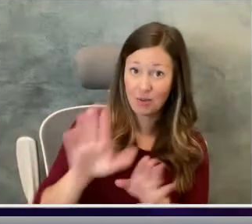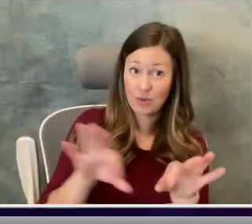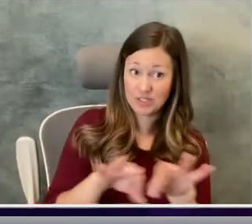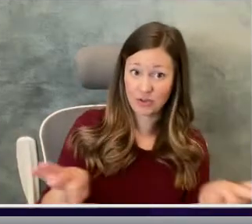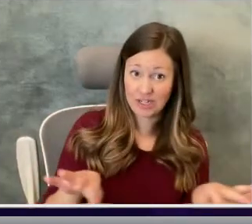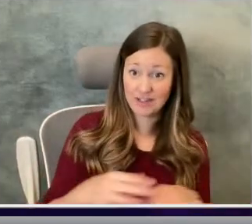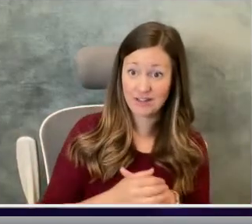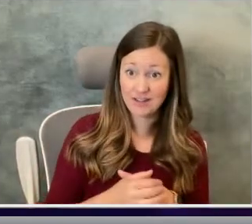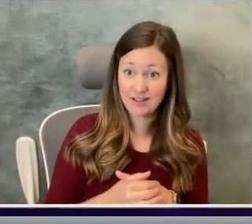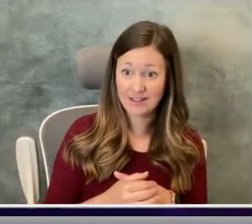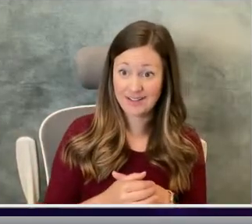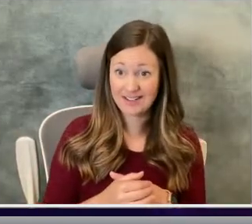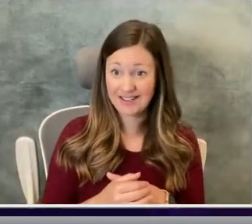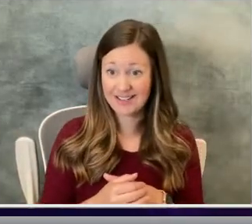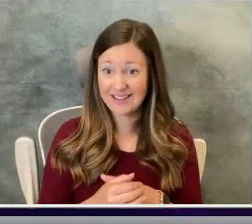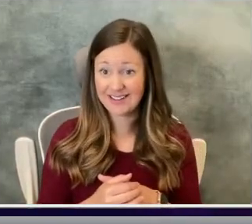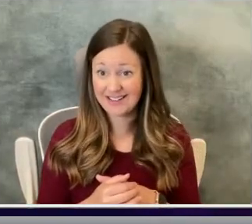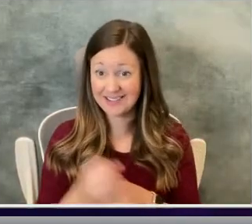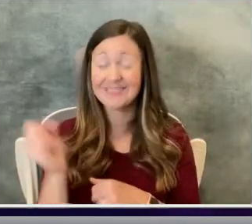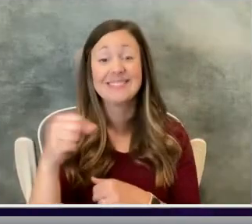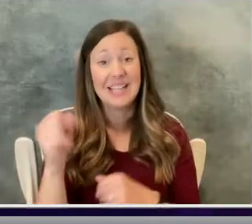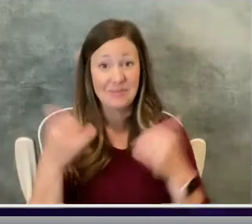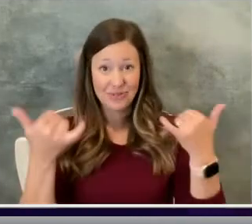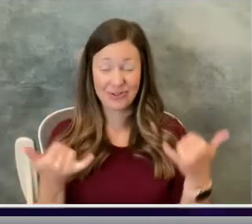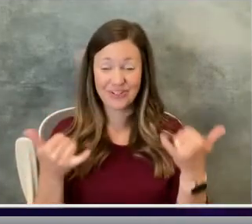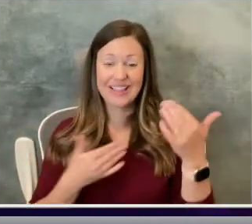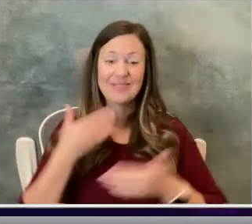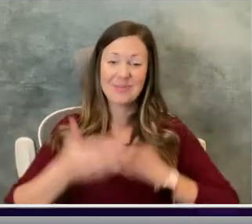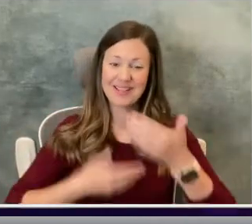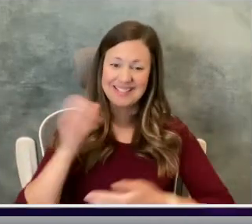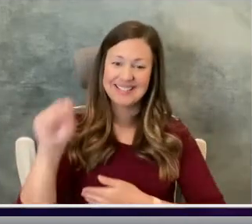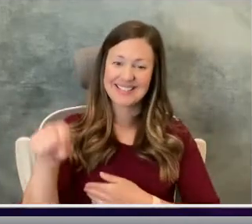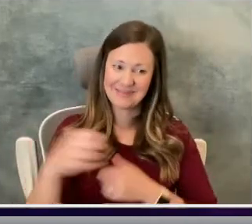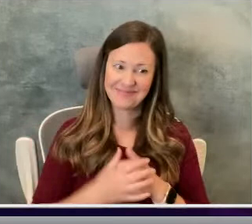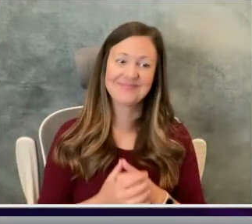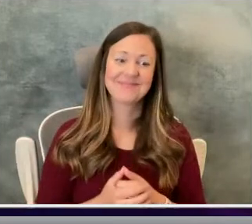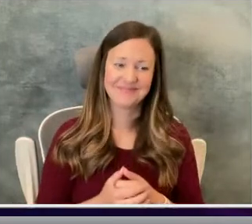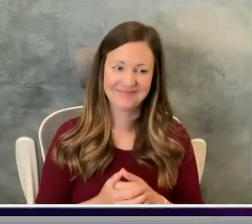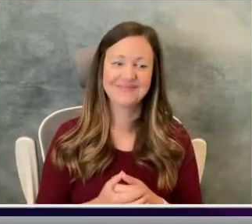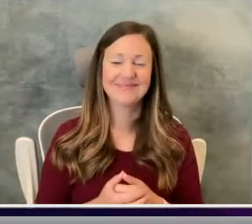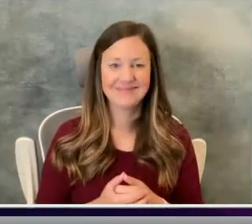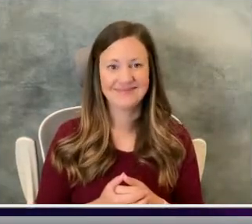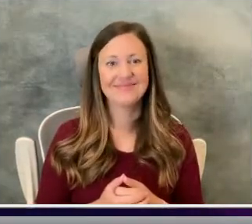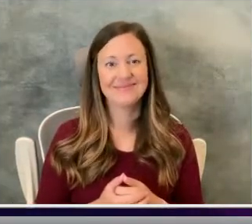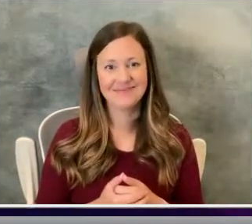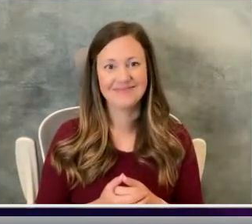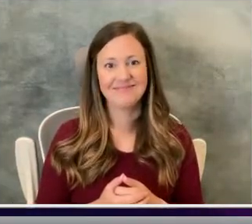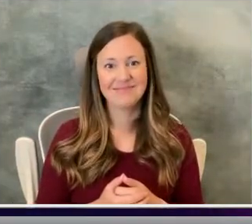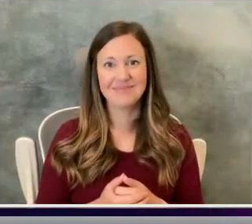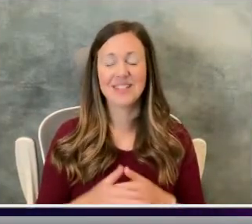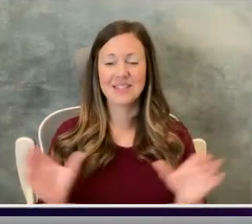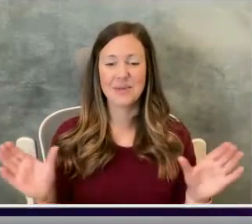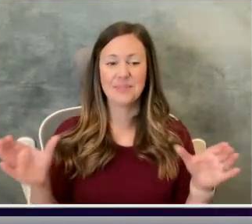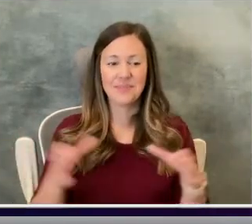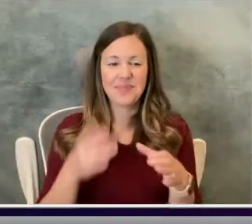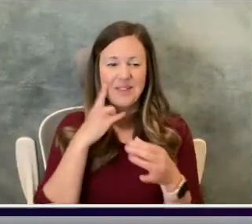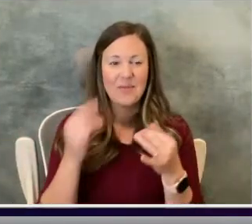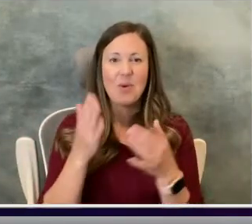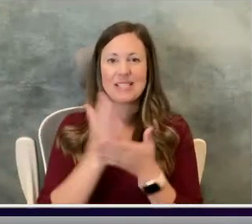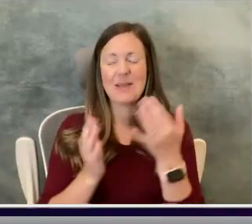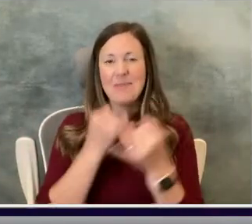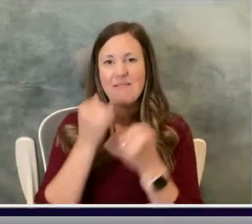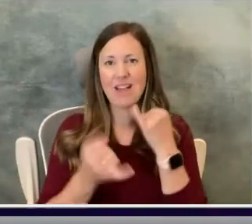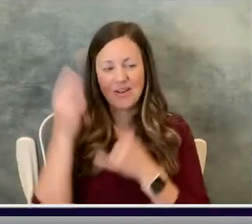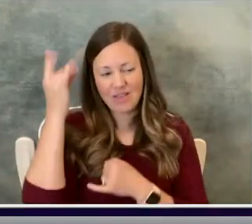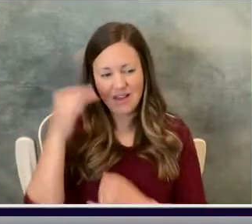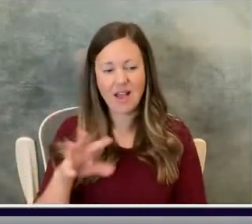Currently in the process. Nice. Well, I want to bring back the whole panel for some final thoughts. And William, I want to continue with you. What do you want